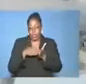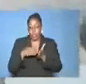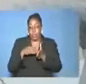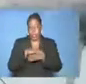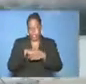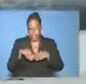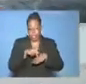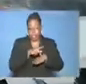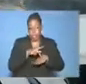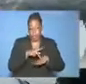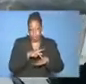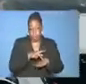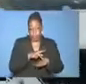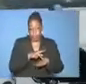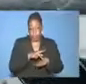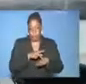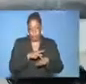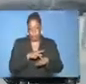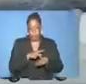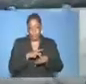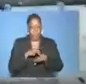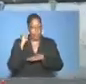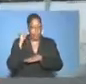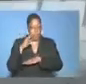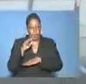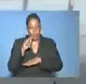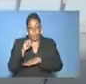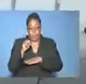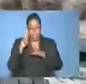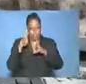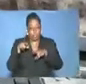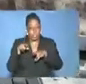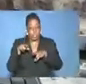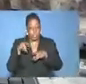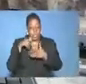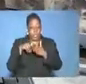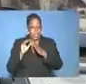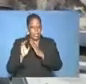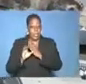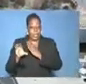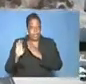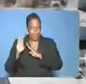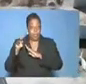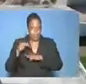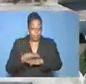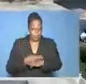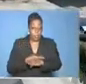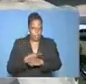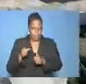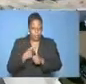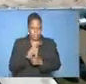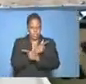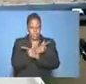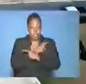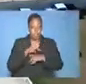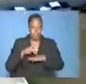property and assets under its umbrella, Goldwyn Resorts and Residences in Cable Beach is the Wynn family's first luxury boutique